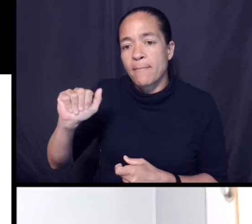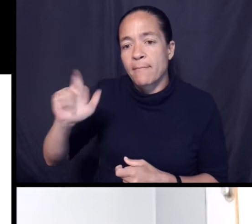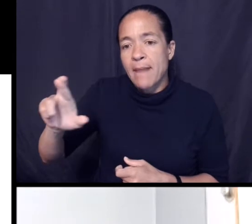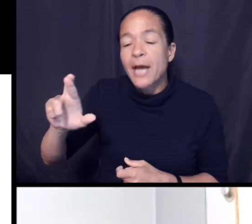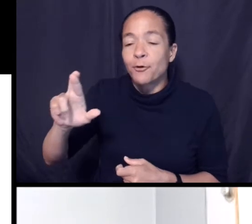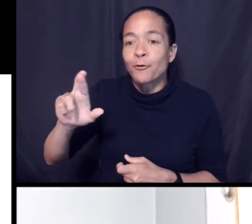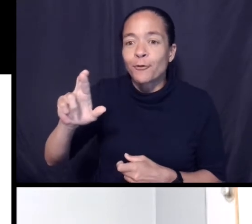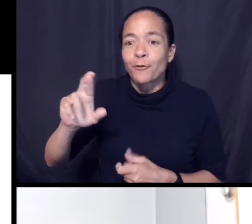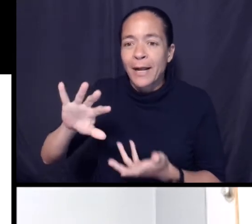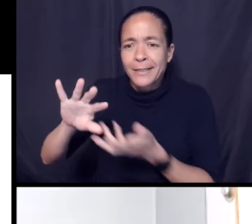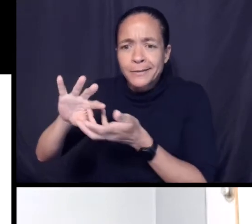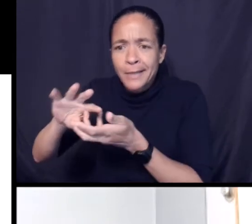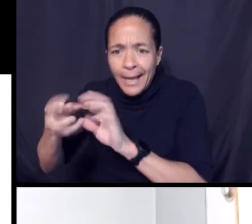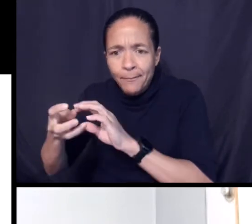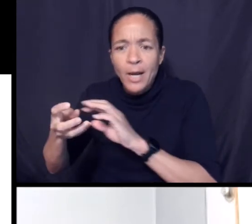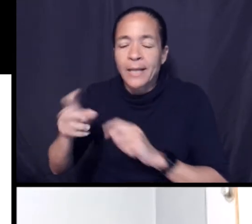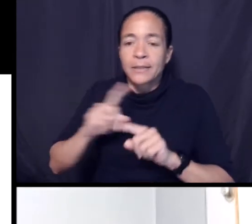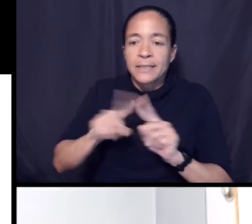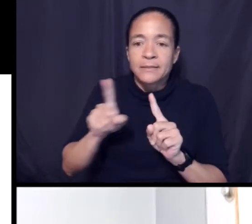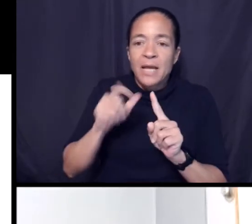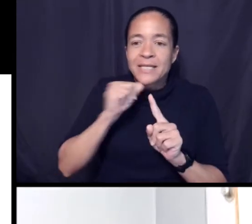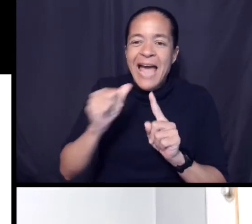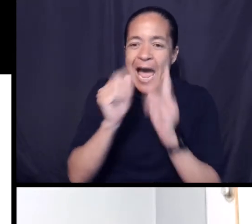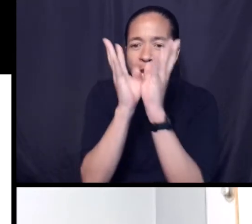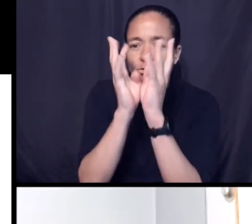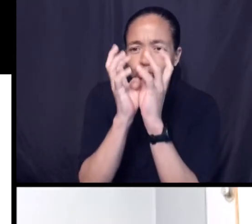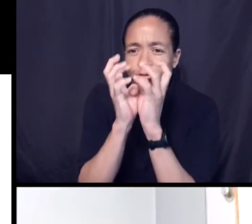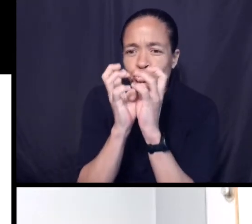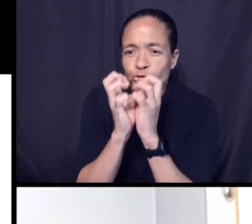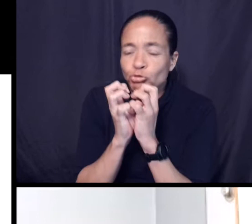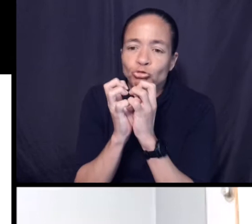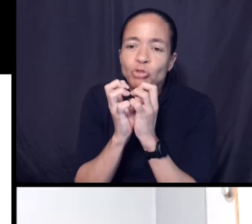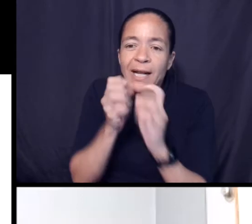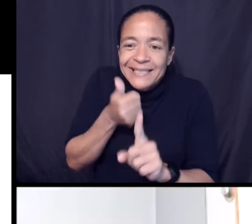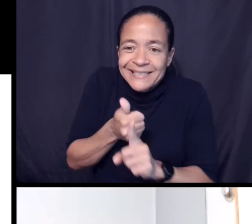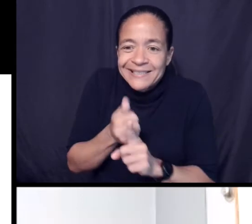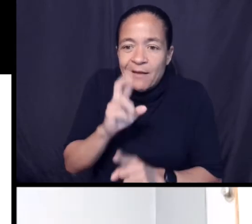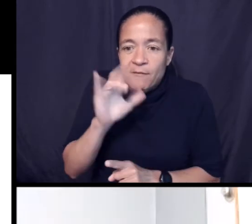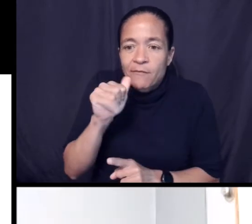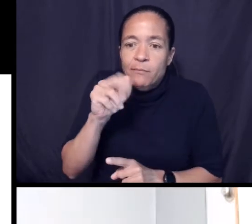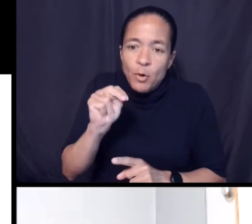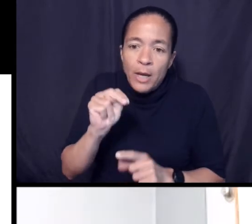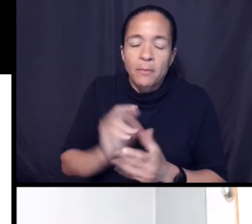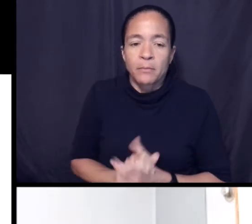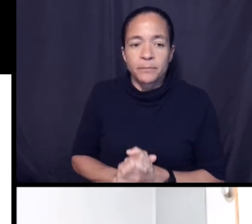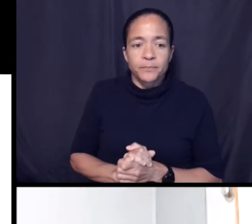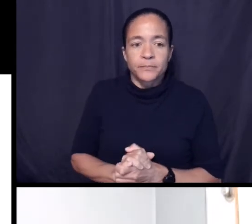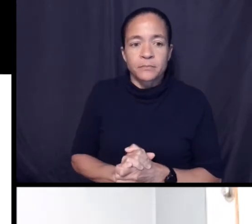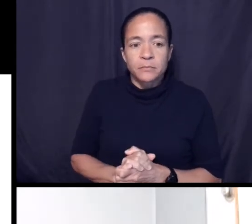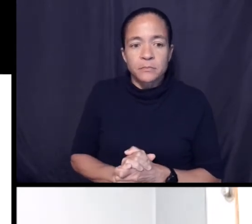matter abnormalities, but you don't see those typical migration defects, which are typically affecting the brain cell